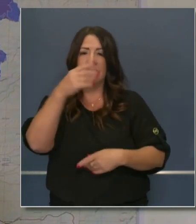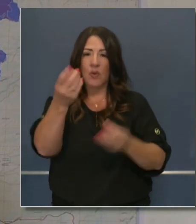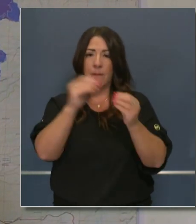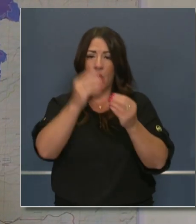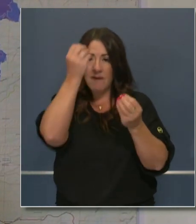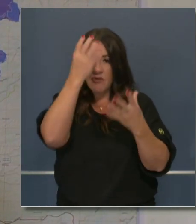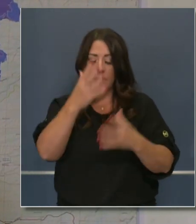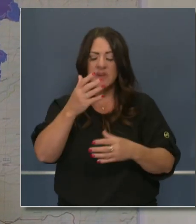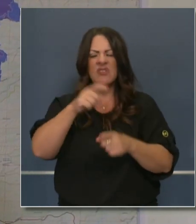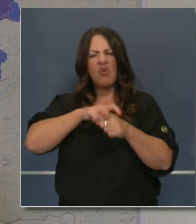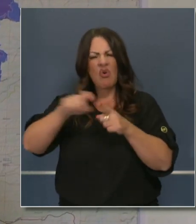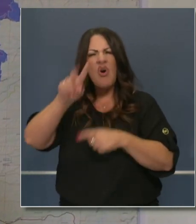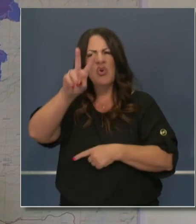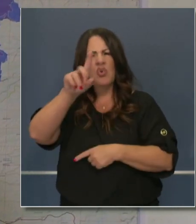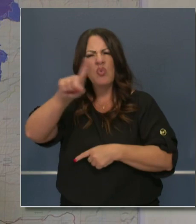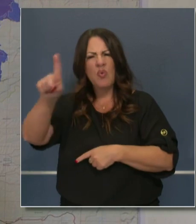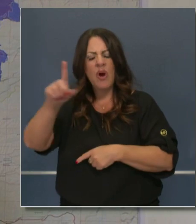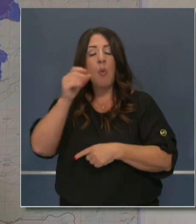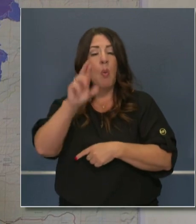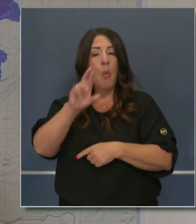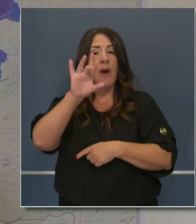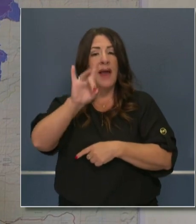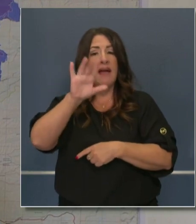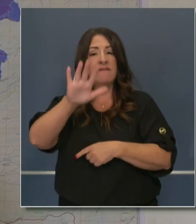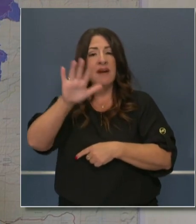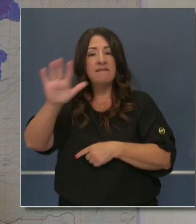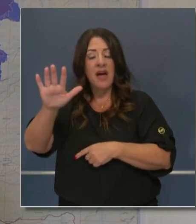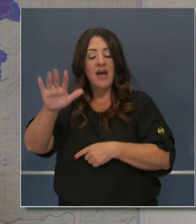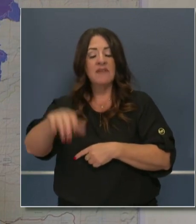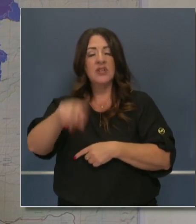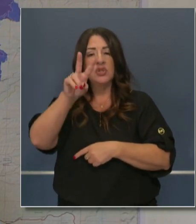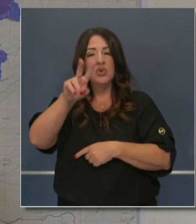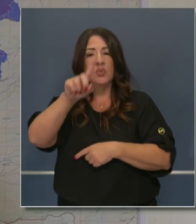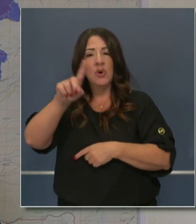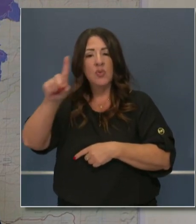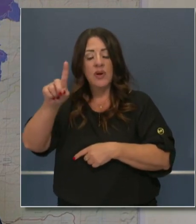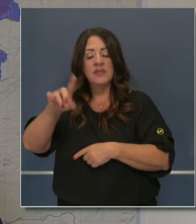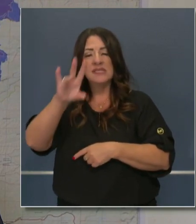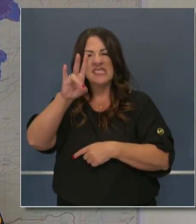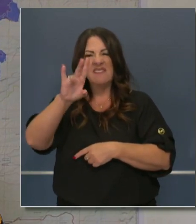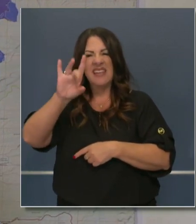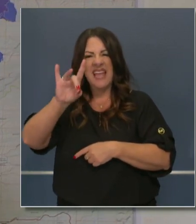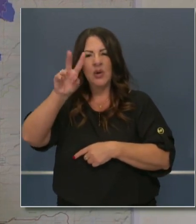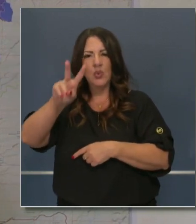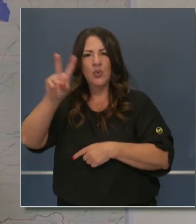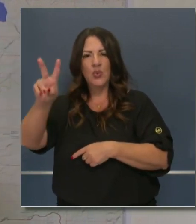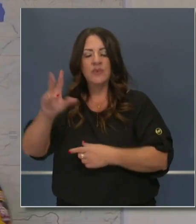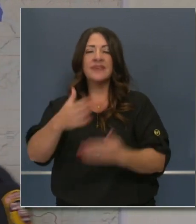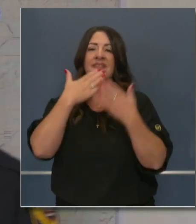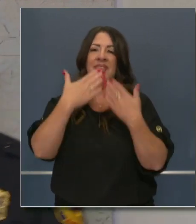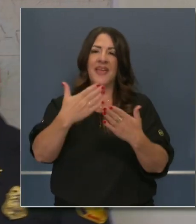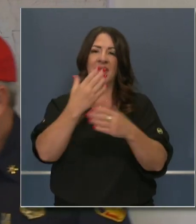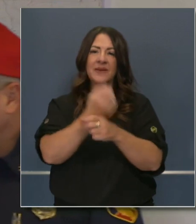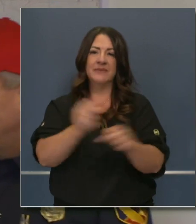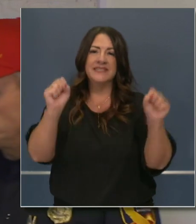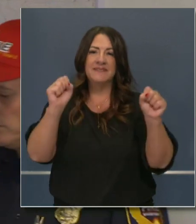211, or you can call 855-211-7822. Thank you. Have a fire safe day.